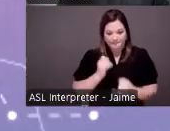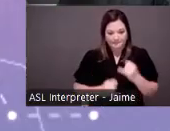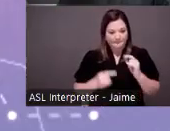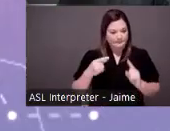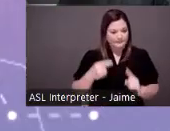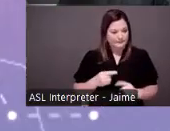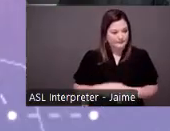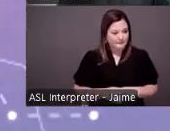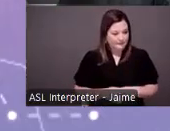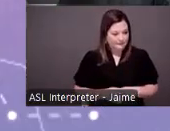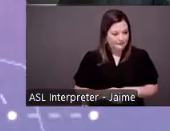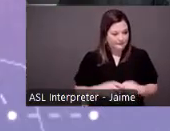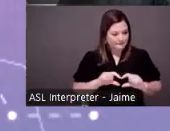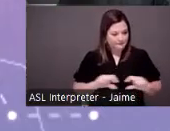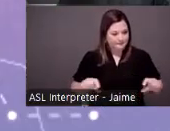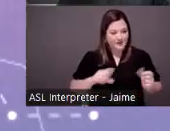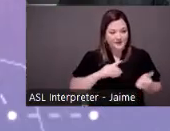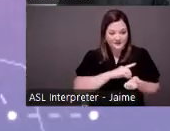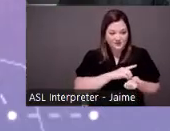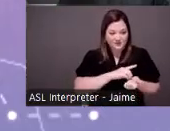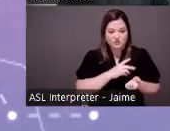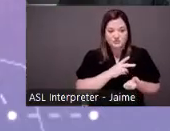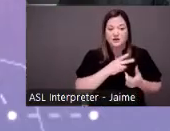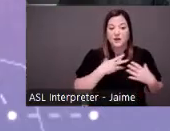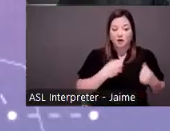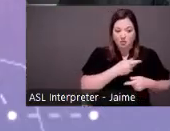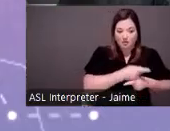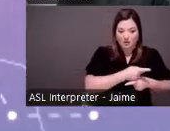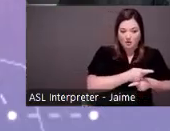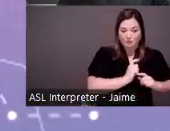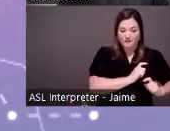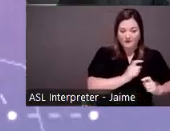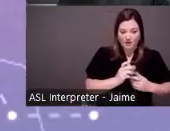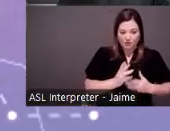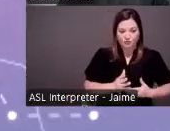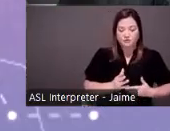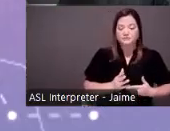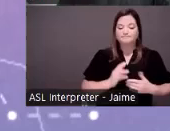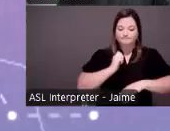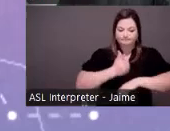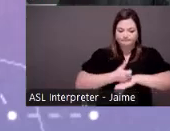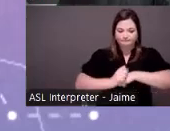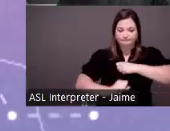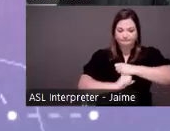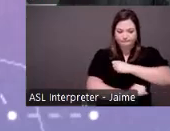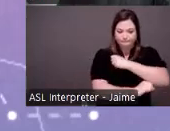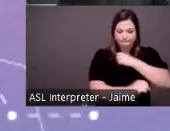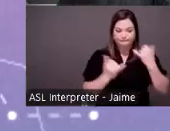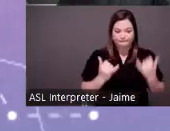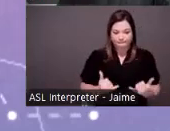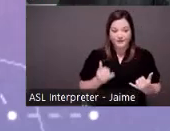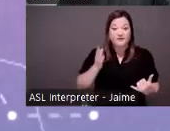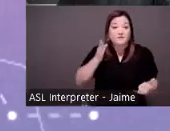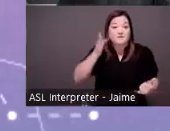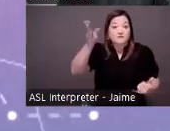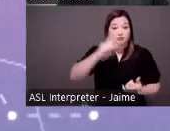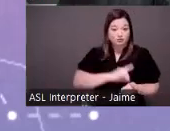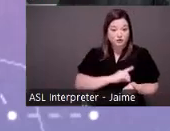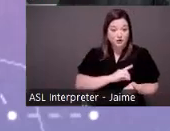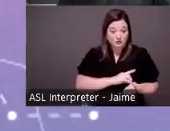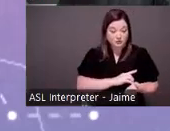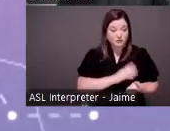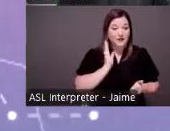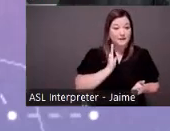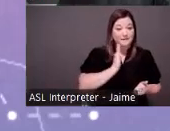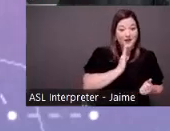and healthcare providers must lay the groundwork today so that future doctors, shaped by past patient mentors, engage their current